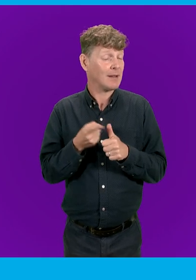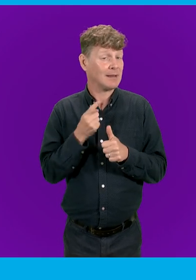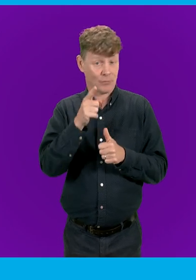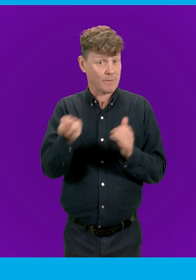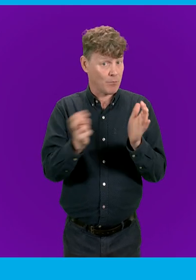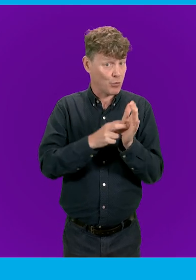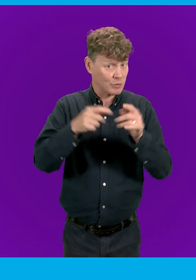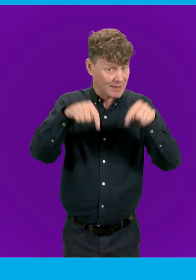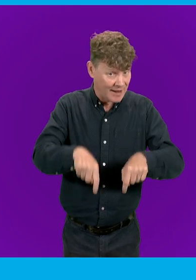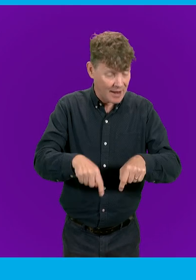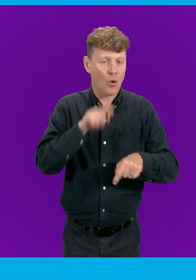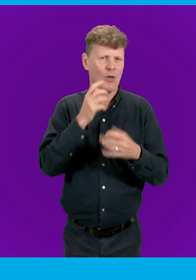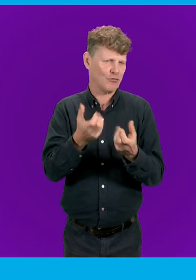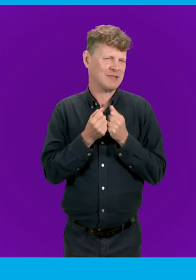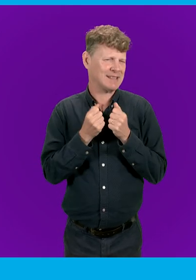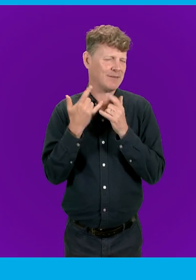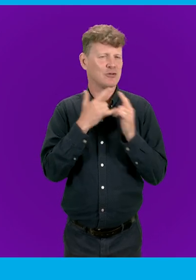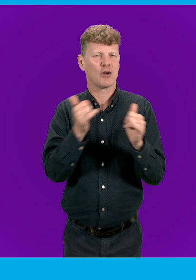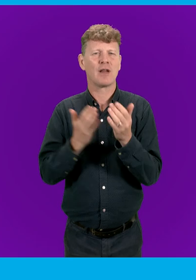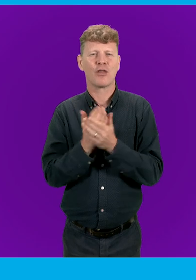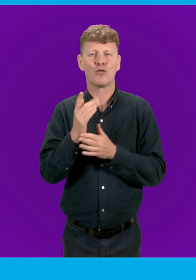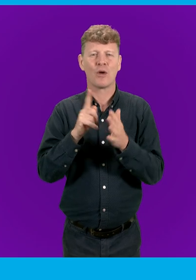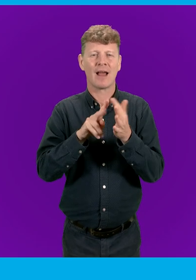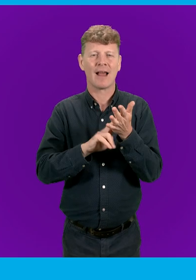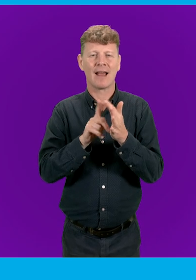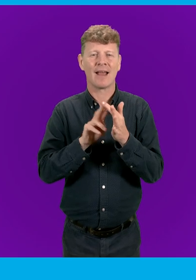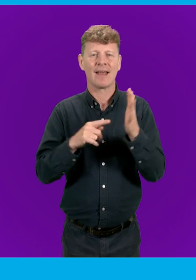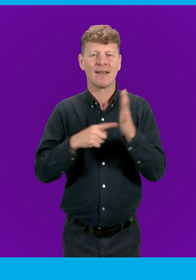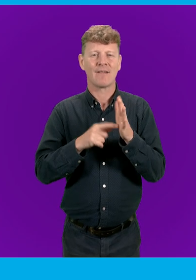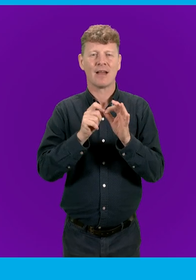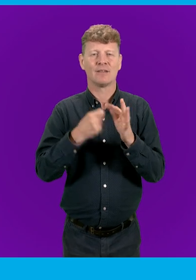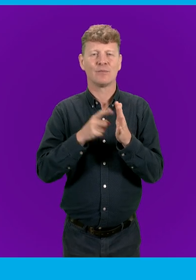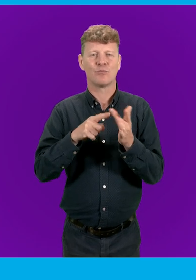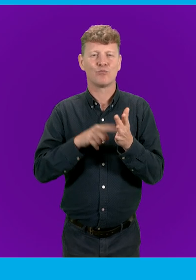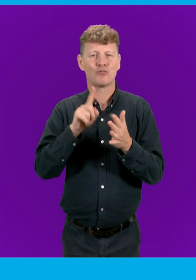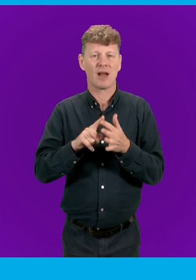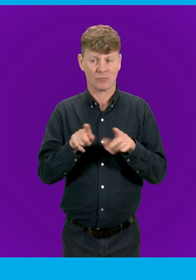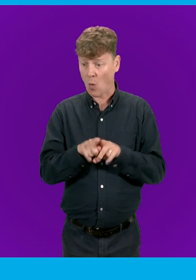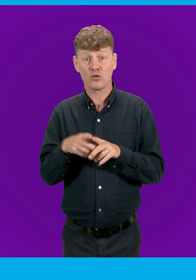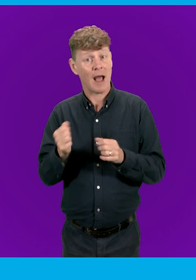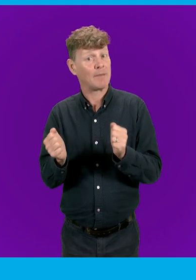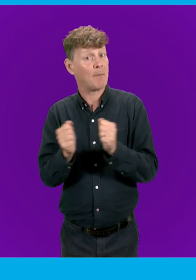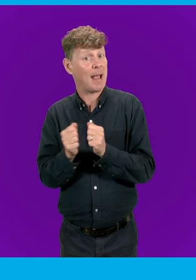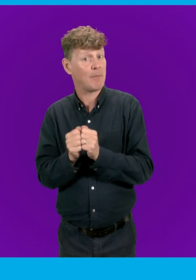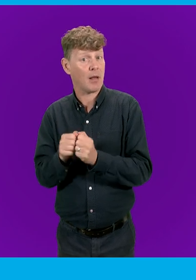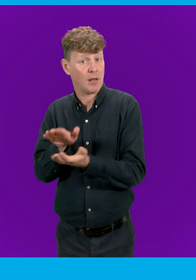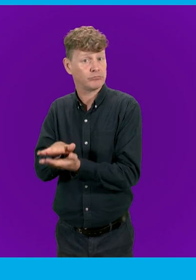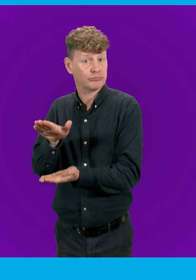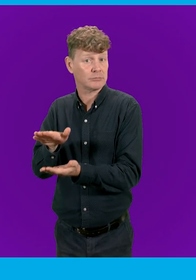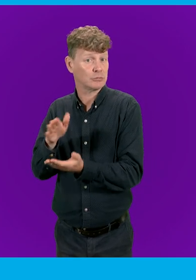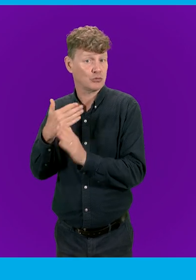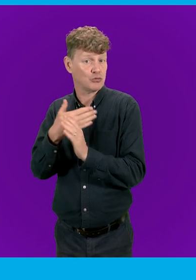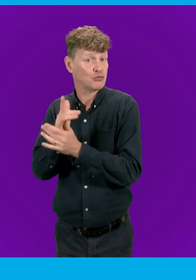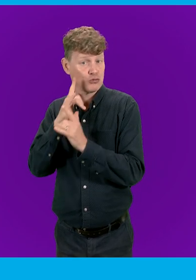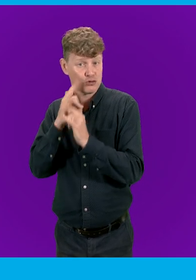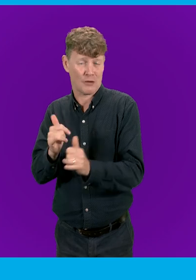to come along to today via the Eventbrite link. We also have a few paper copies, if you did not. That would be great if